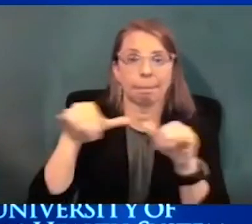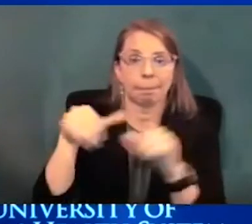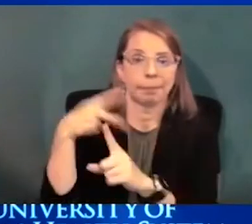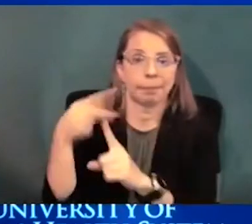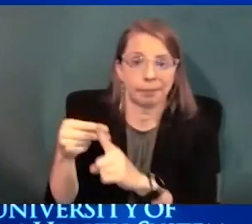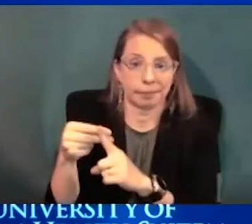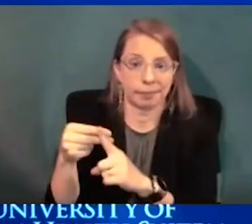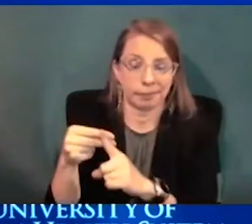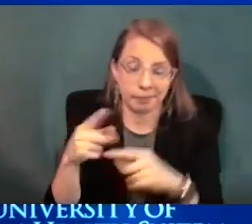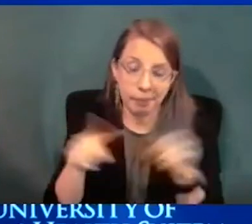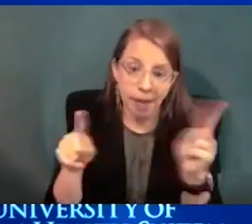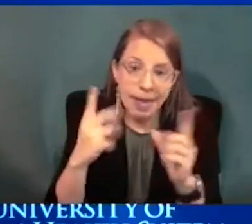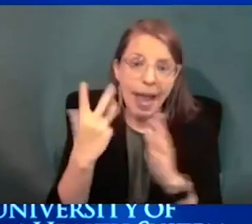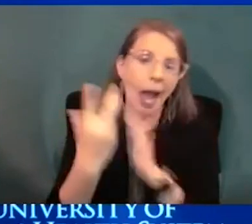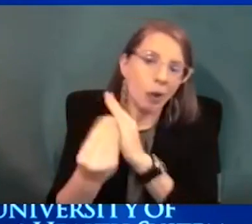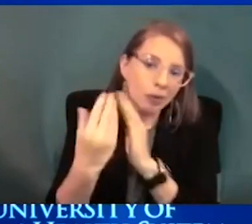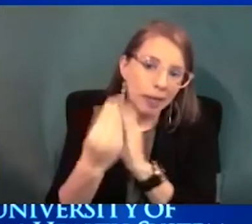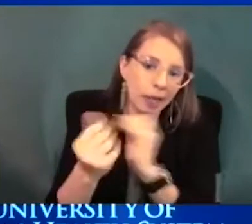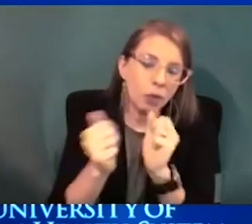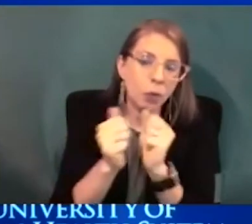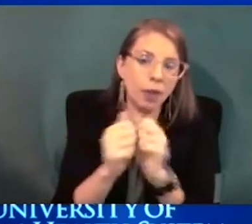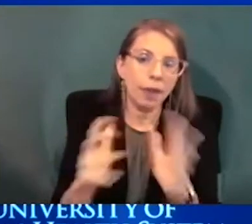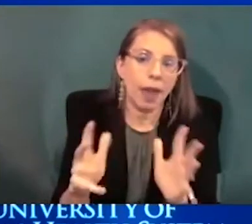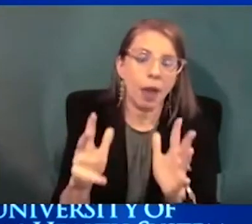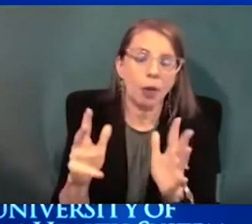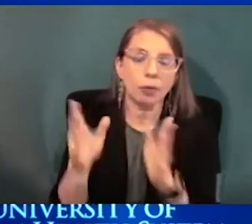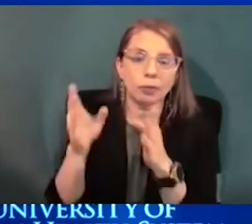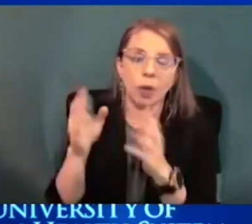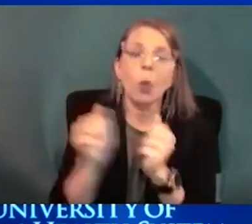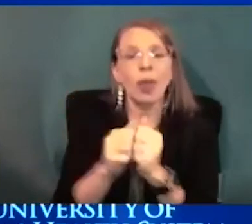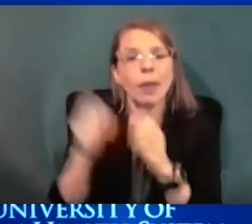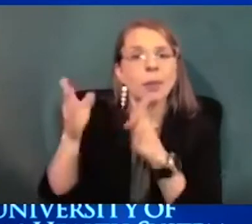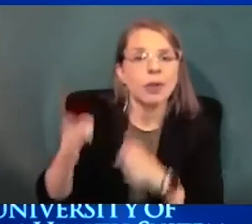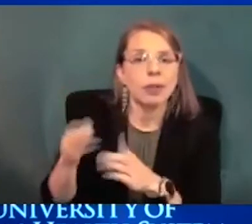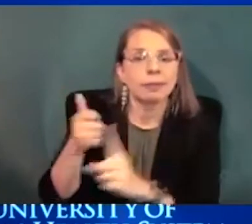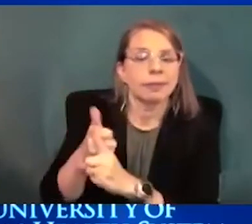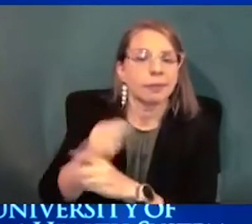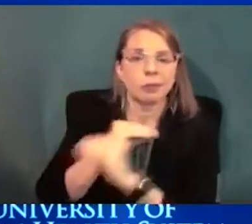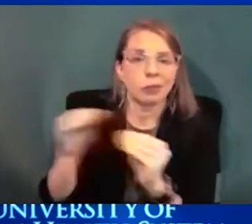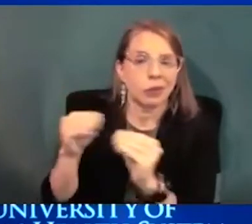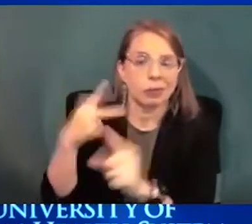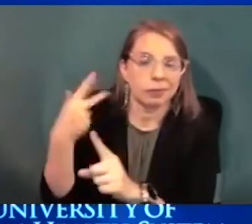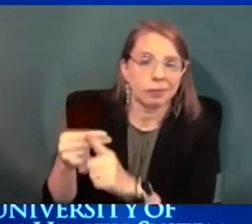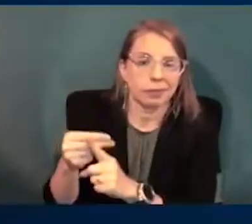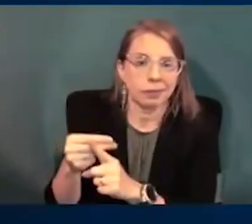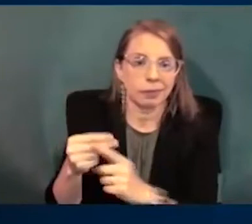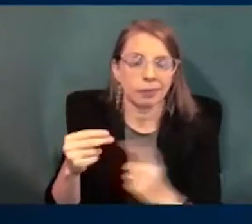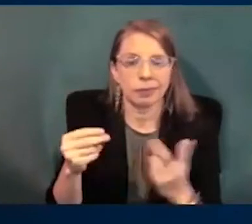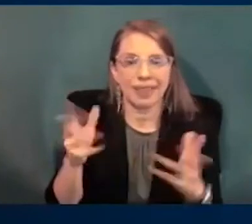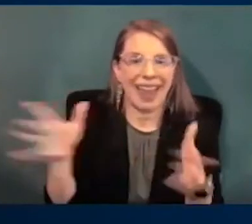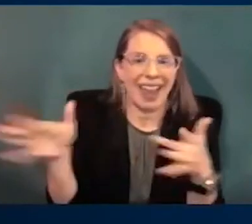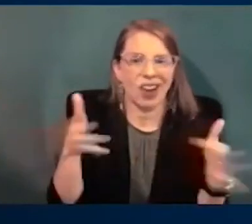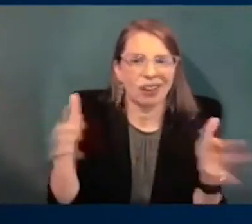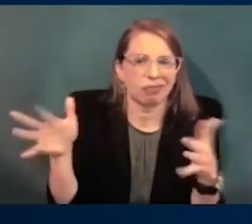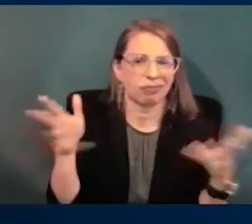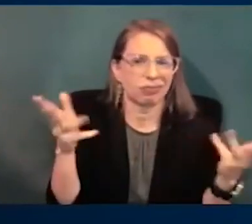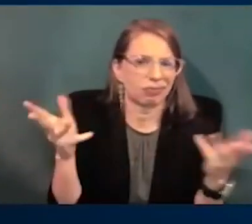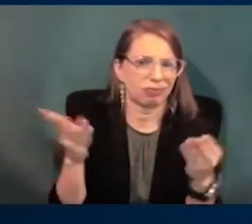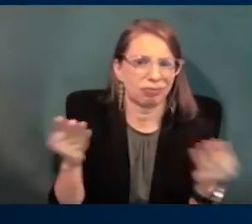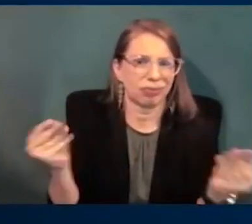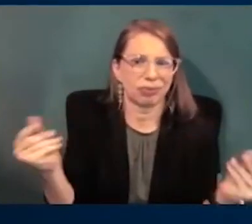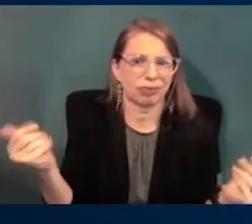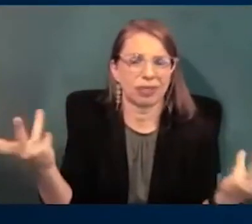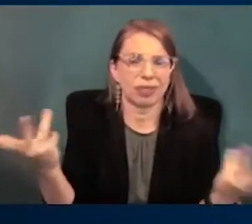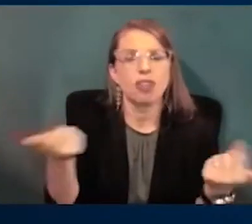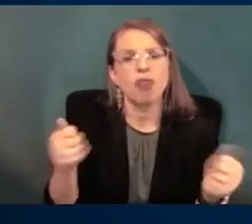being outside, even with an unvaccinated person on a walk, is probably safe. Plus, you're moving in the air as well. Hawk, what do you think? Yeah, just try to